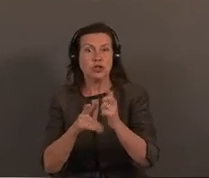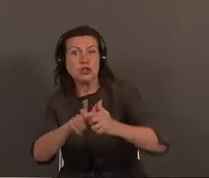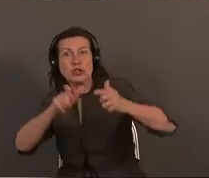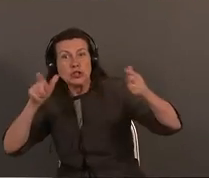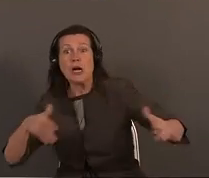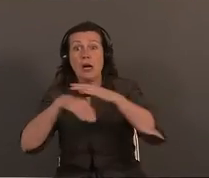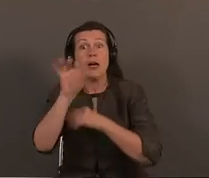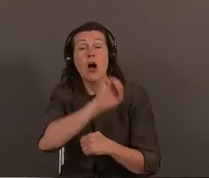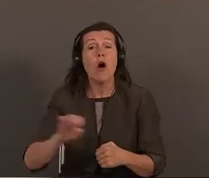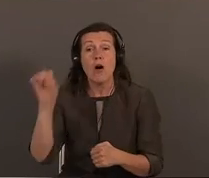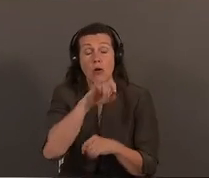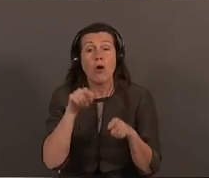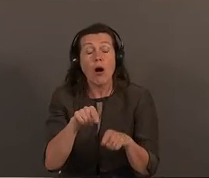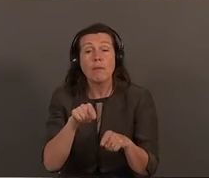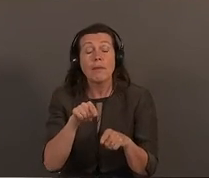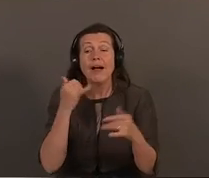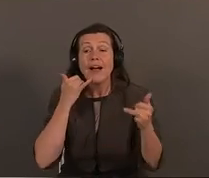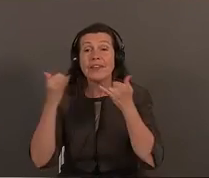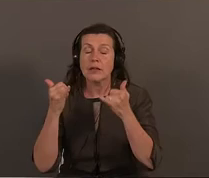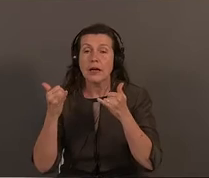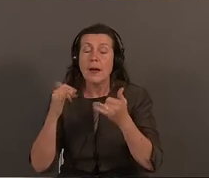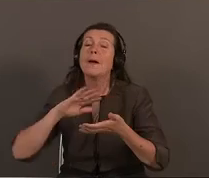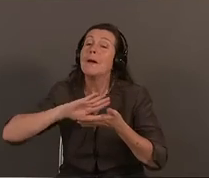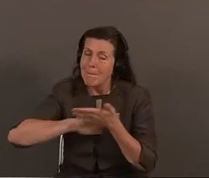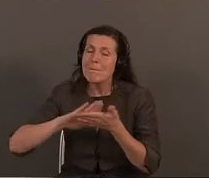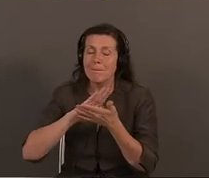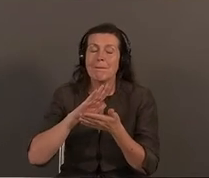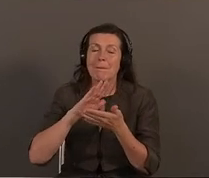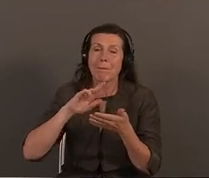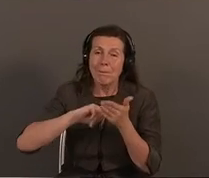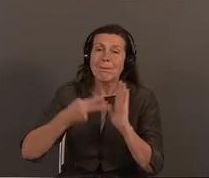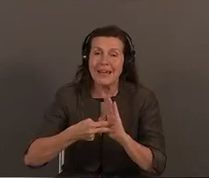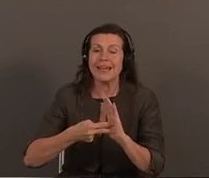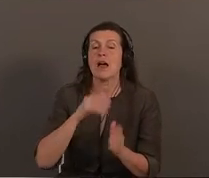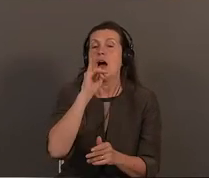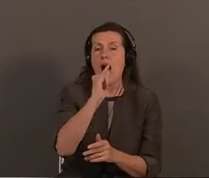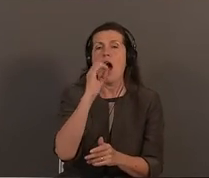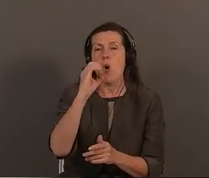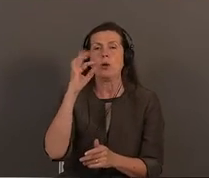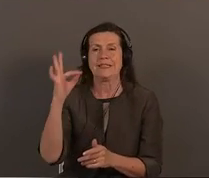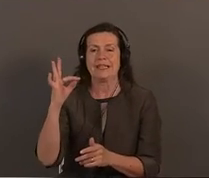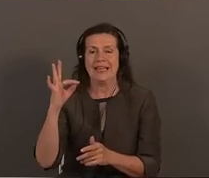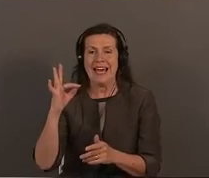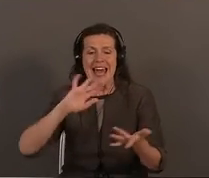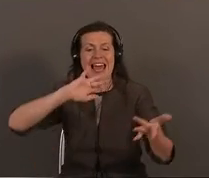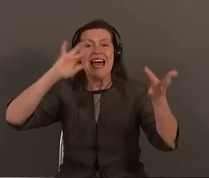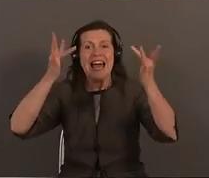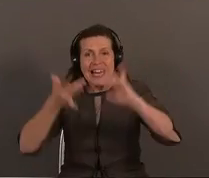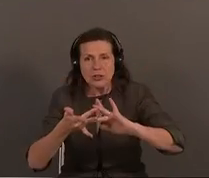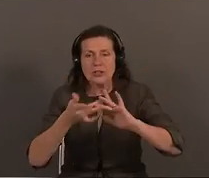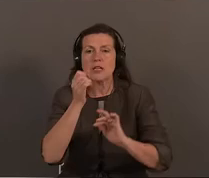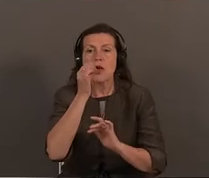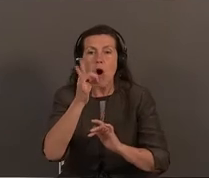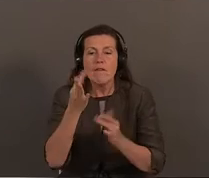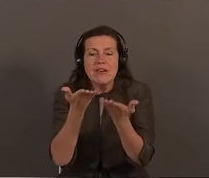telecom sector, this means Internet of Things. Internet of Things is the really new wave of innovation. So on